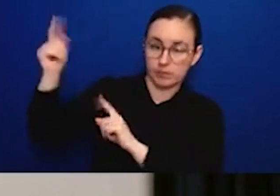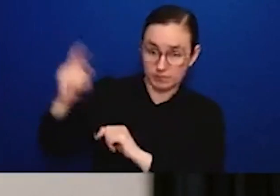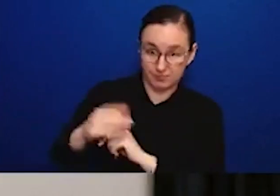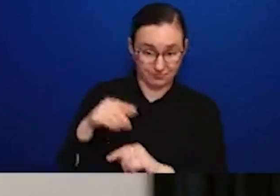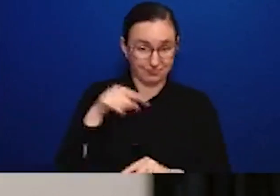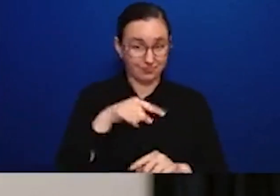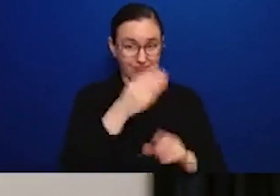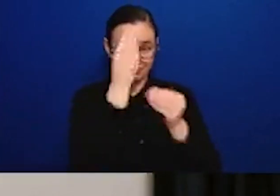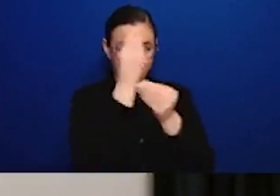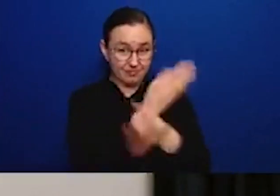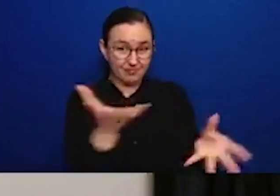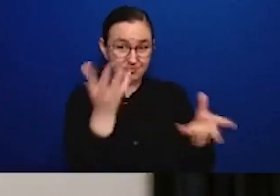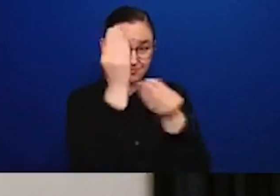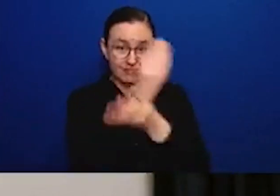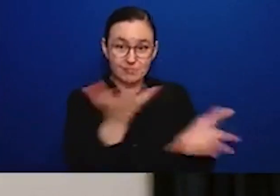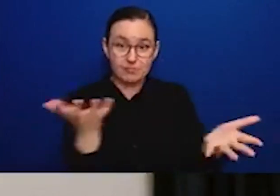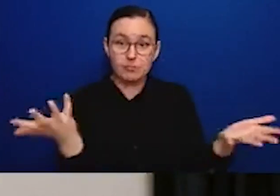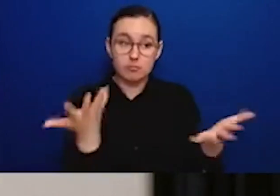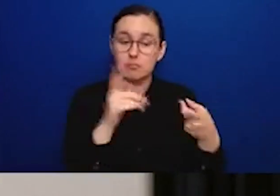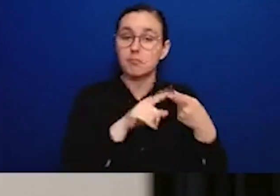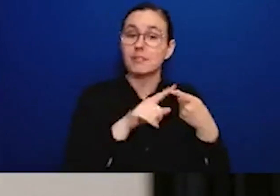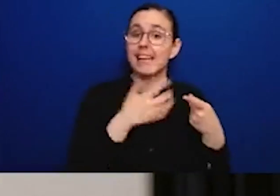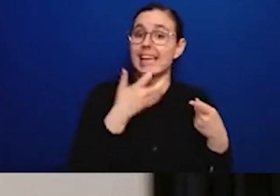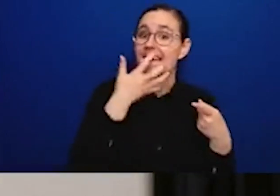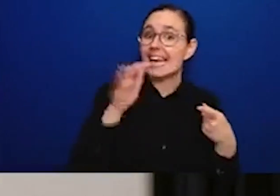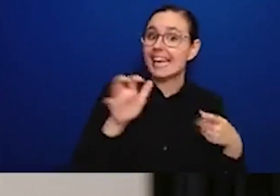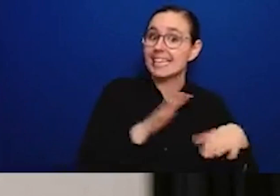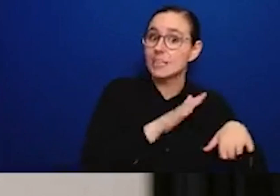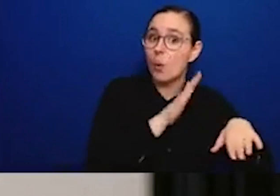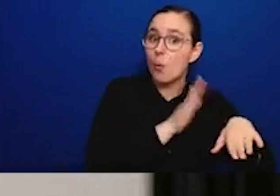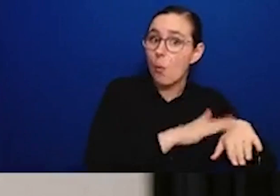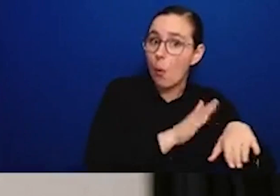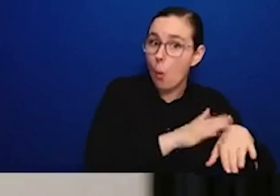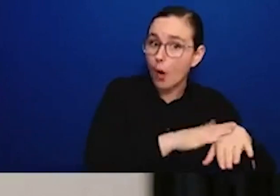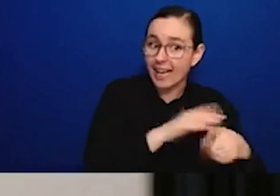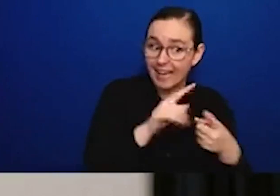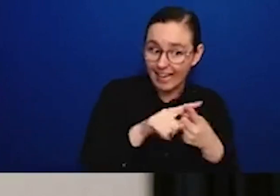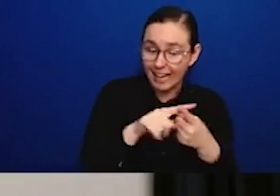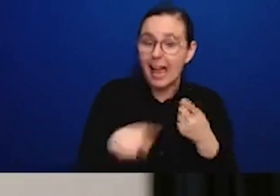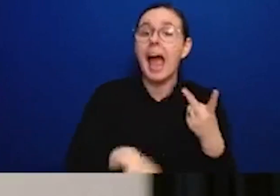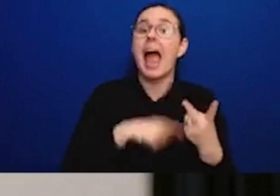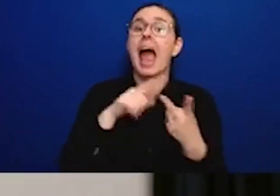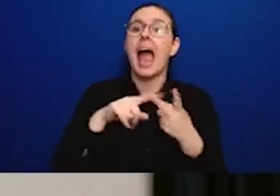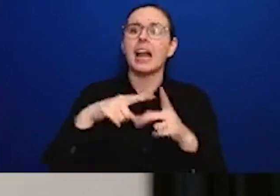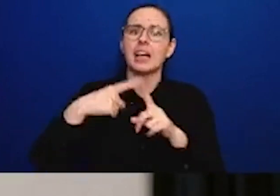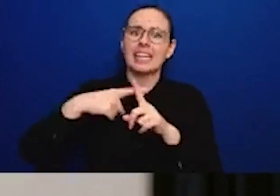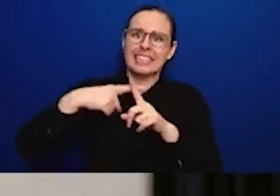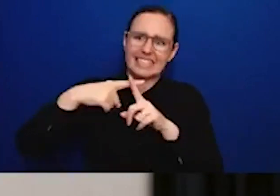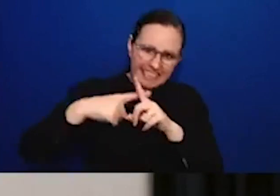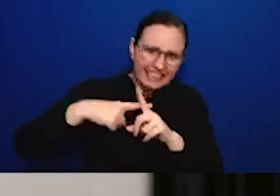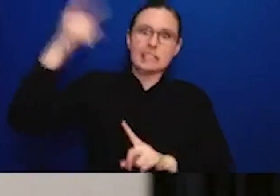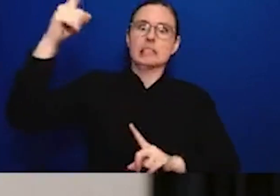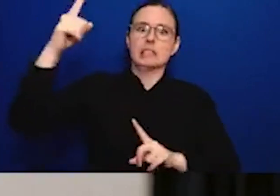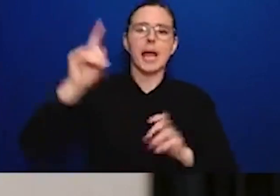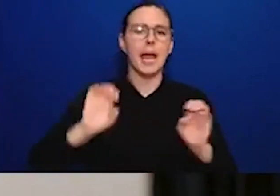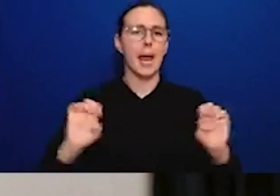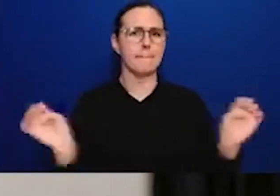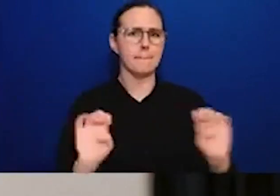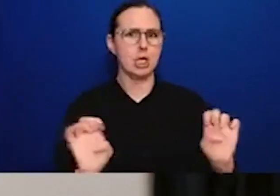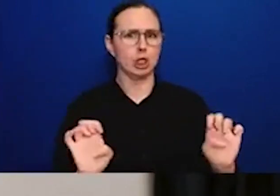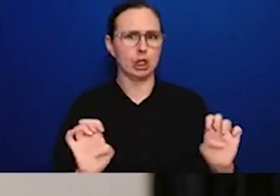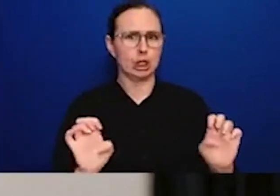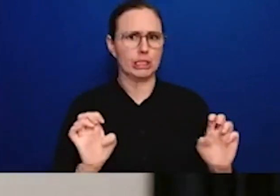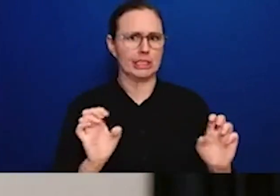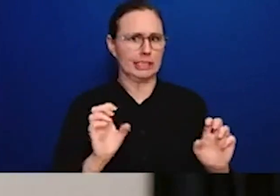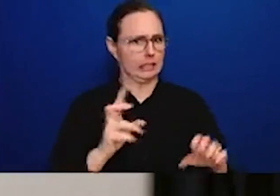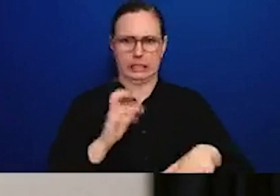heat emergencies. For extreme heat emergencies, like last year's heat dome, we will be prepared to issue a broadcast